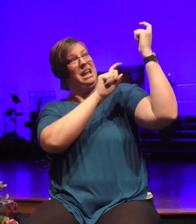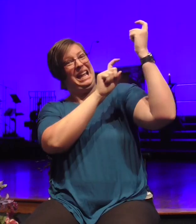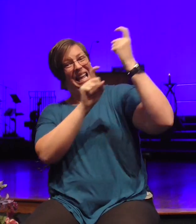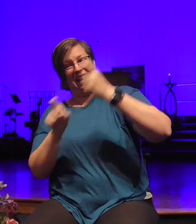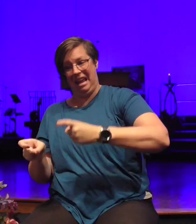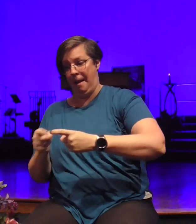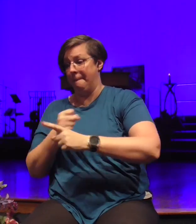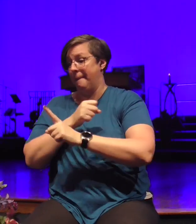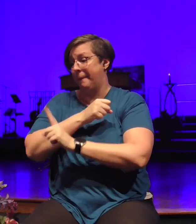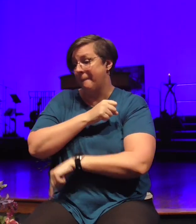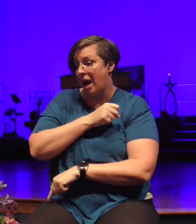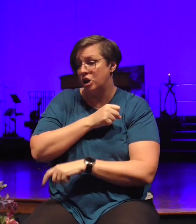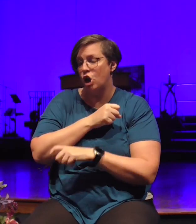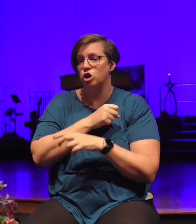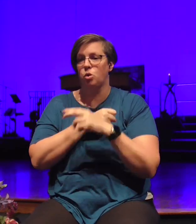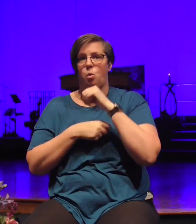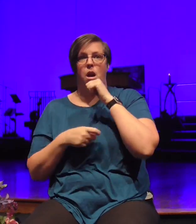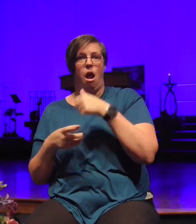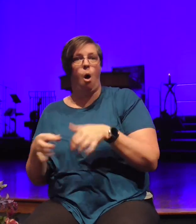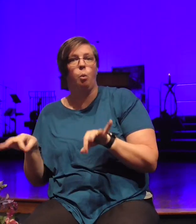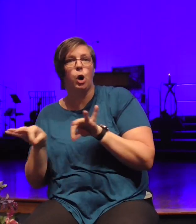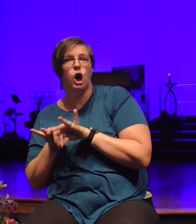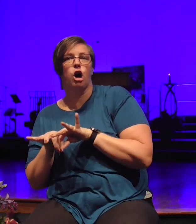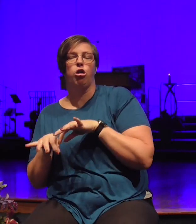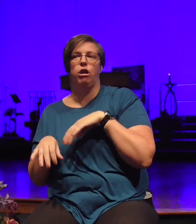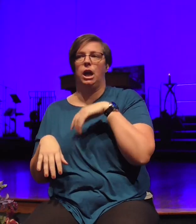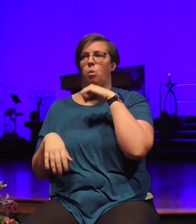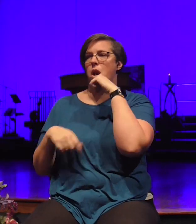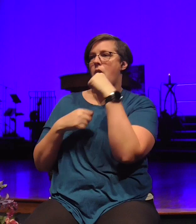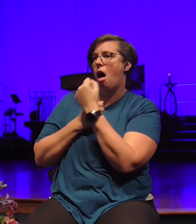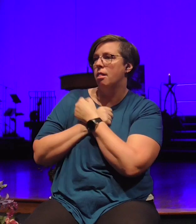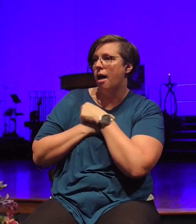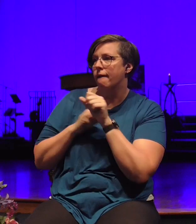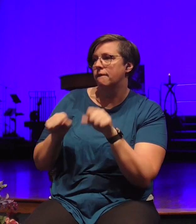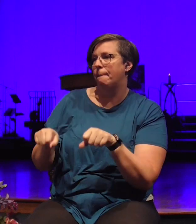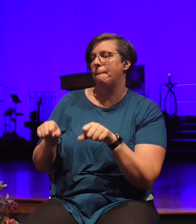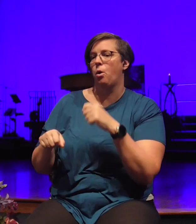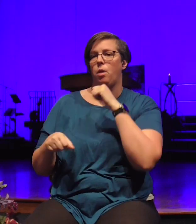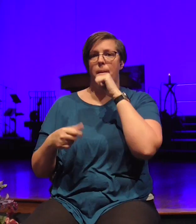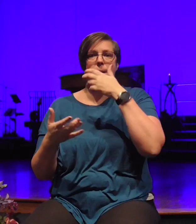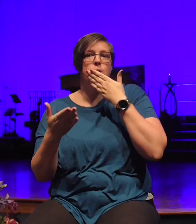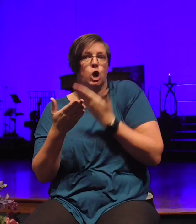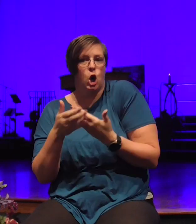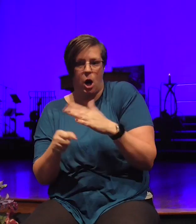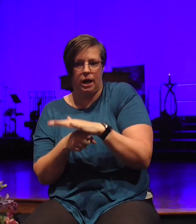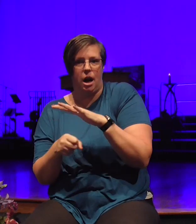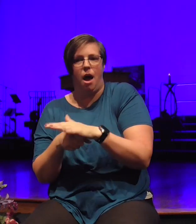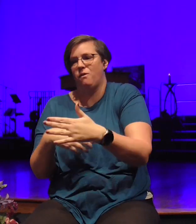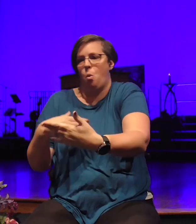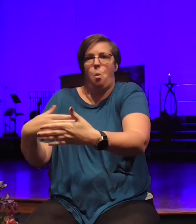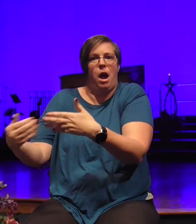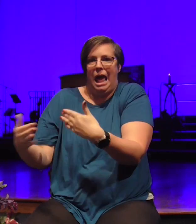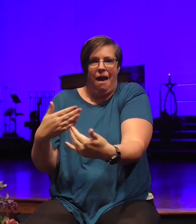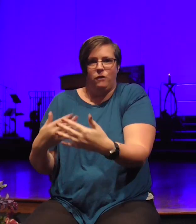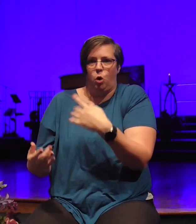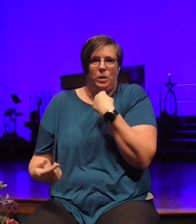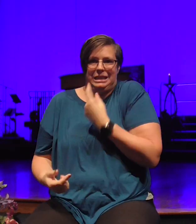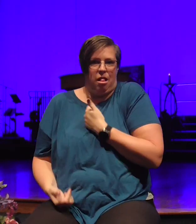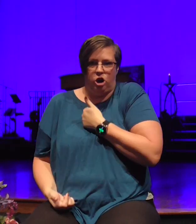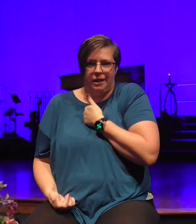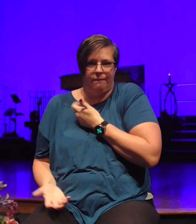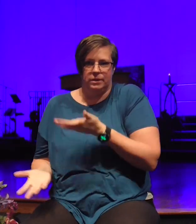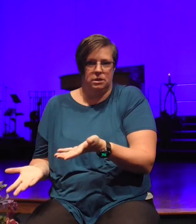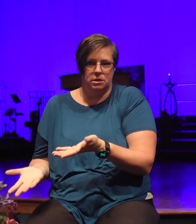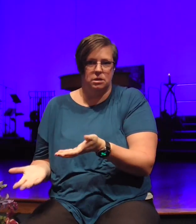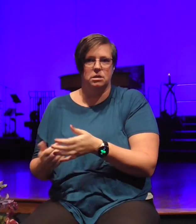us or because we're unworthy or we're unlovable or we're not good enough or whatever story we're telling ourselves. And so we